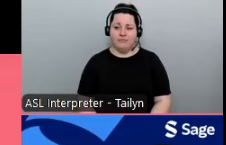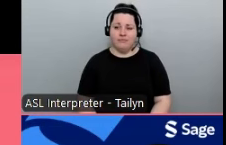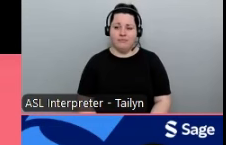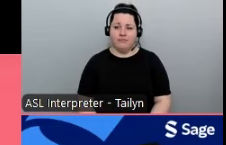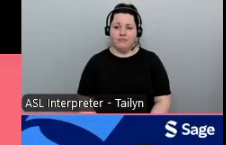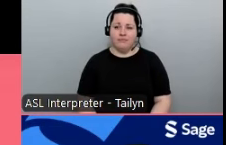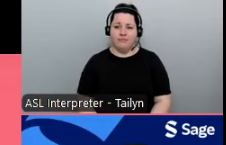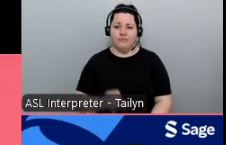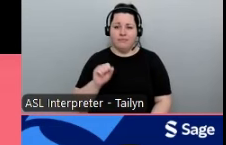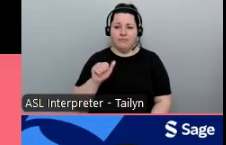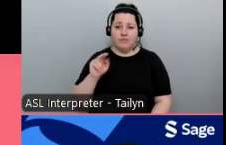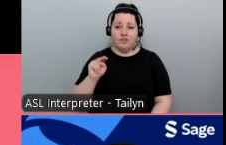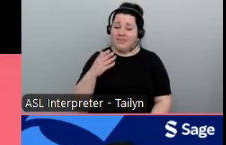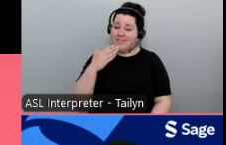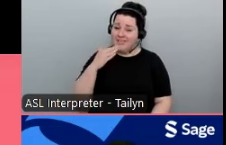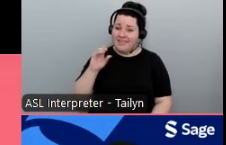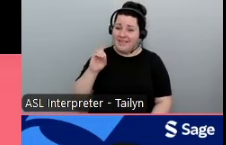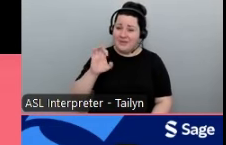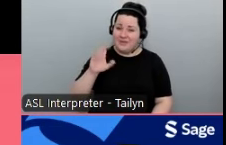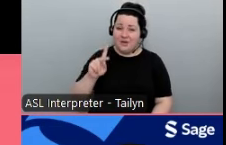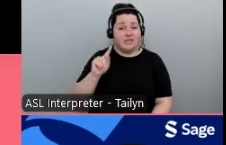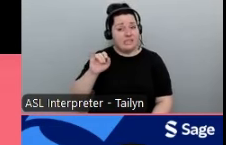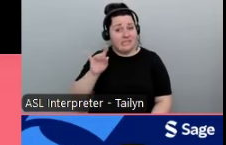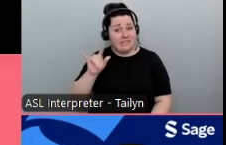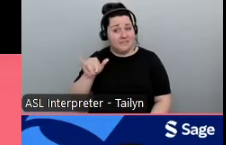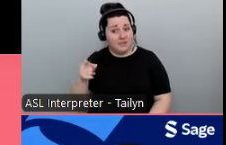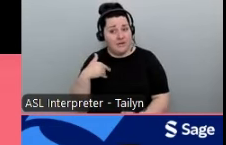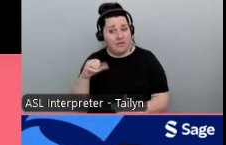Thank you, Derek. Tiffany, is there anything else that you wanted to add?